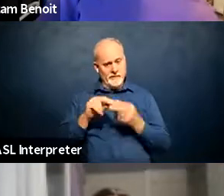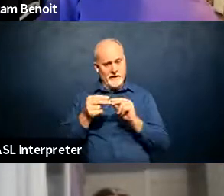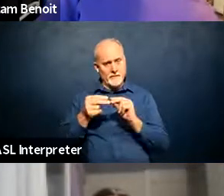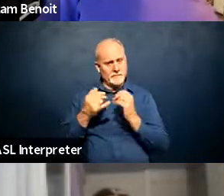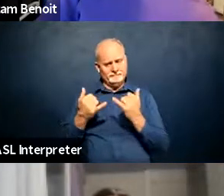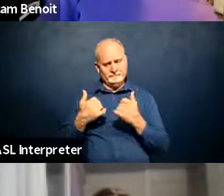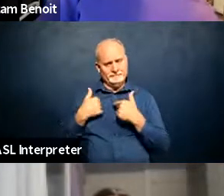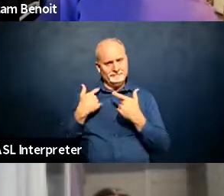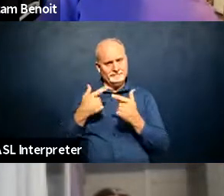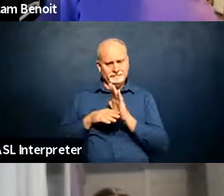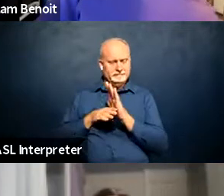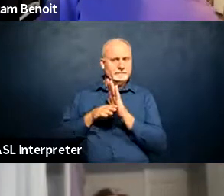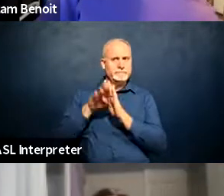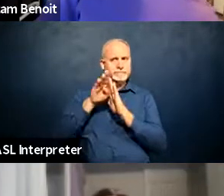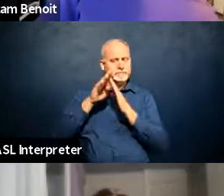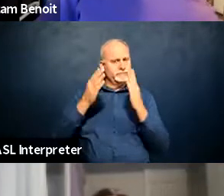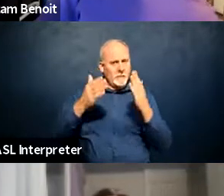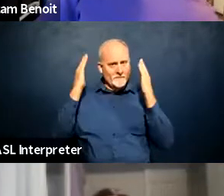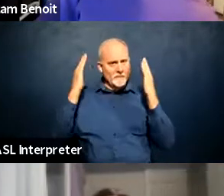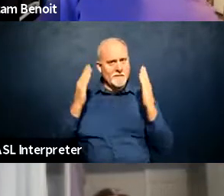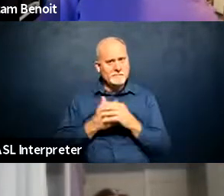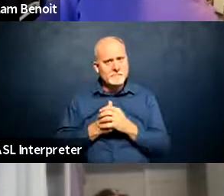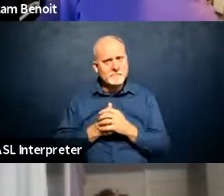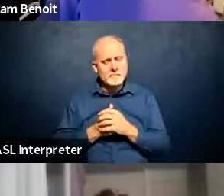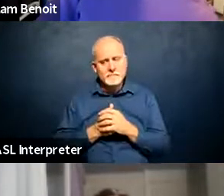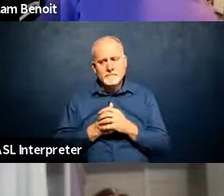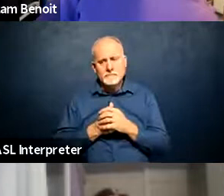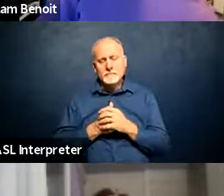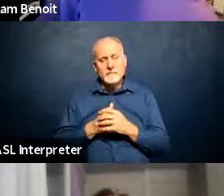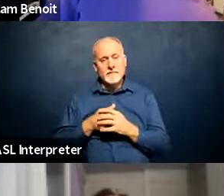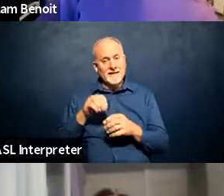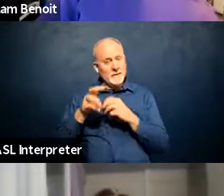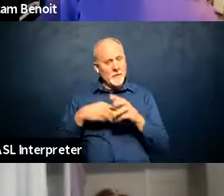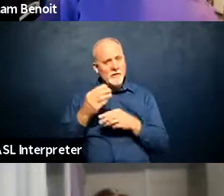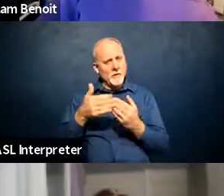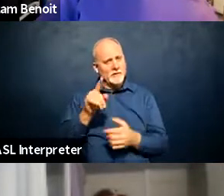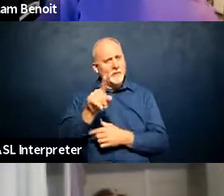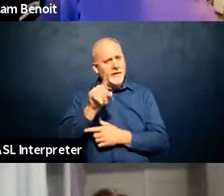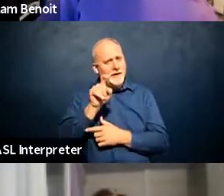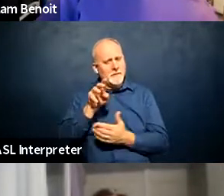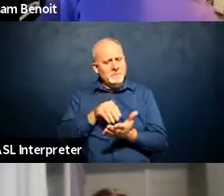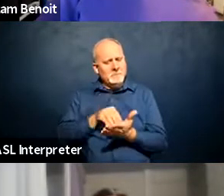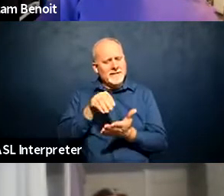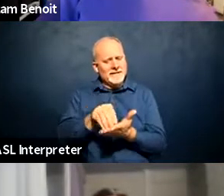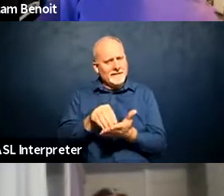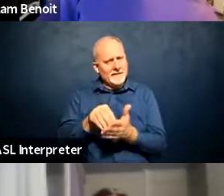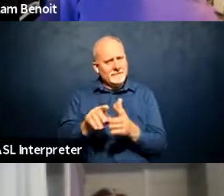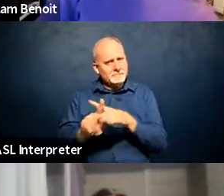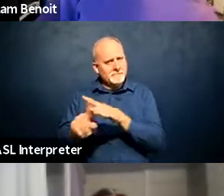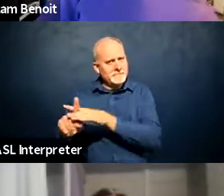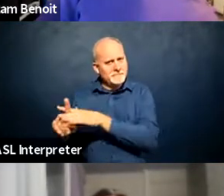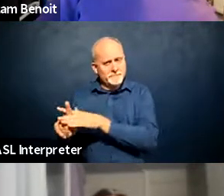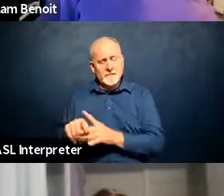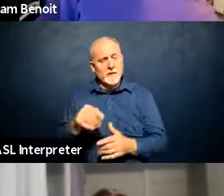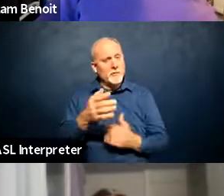been a bit overwhelming. So in the world, nearly 100 million cases, well over 2 million